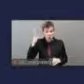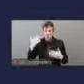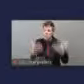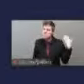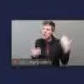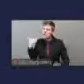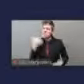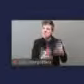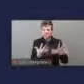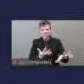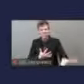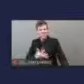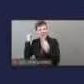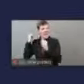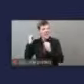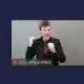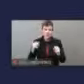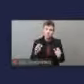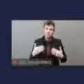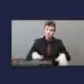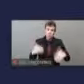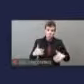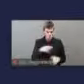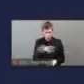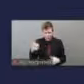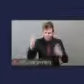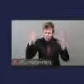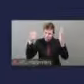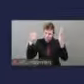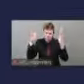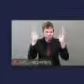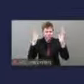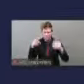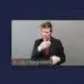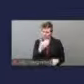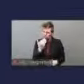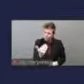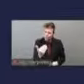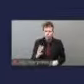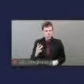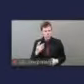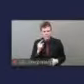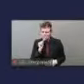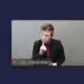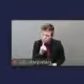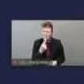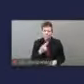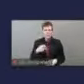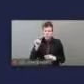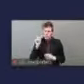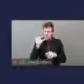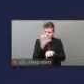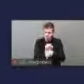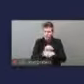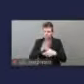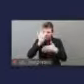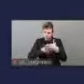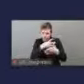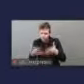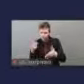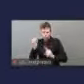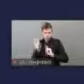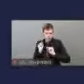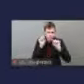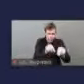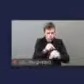to your appointments and taking this as seriously as you are. Quite frankly, this is the other side of a two-part equation.